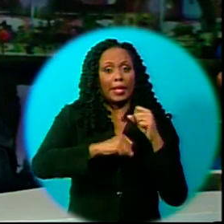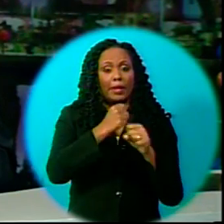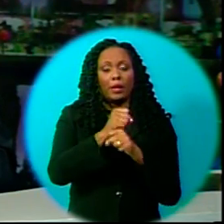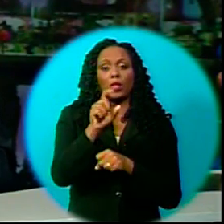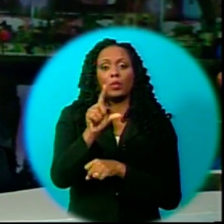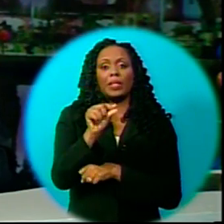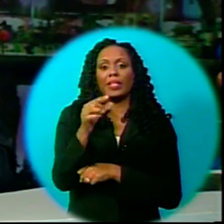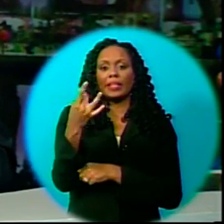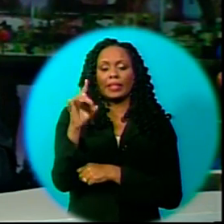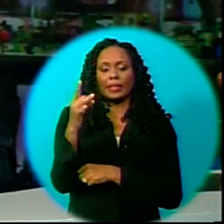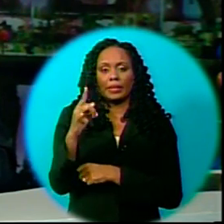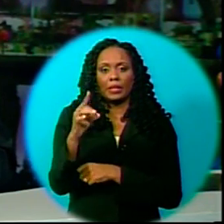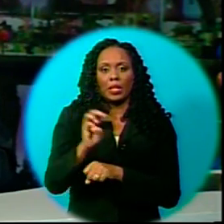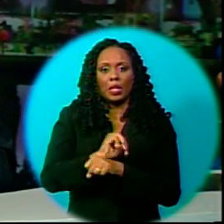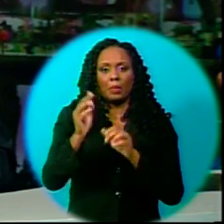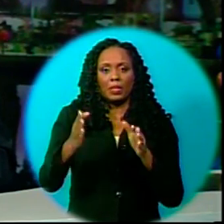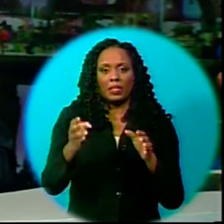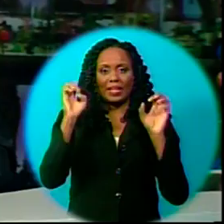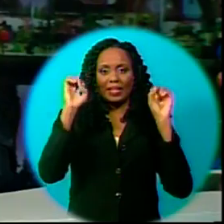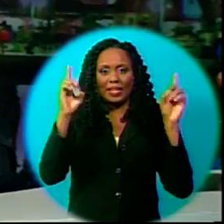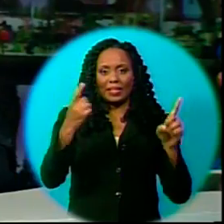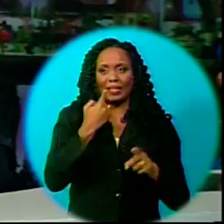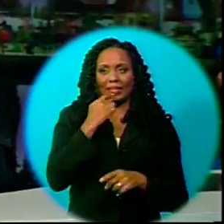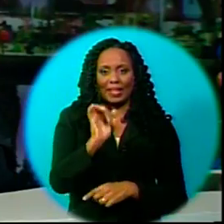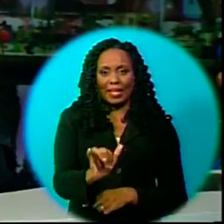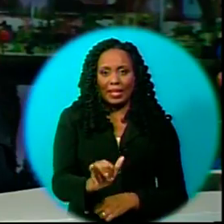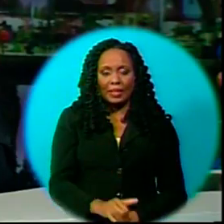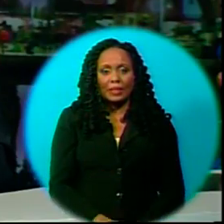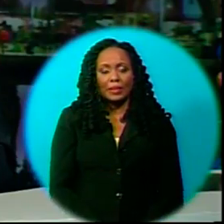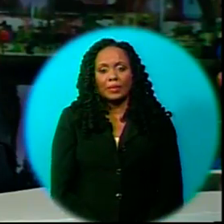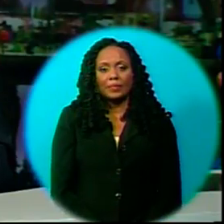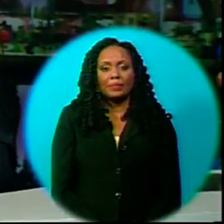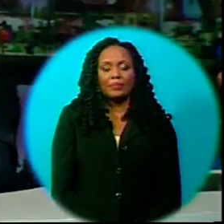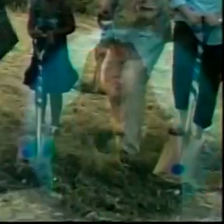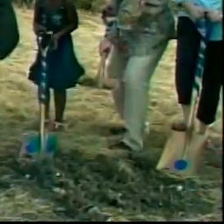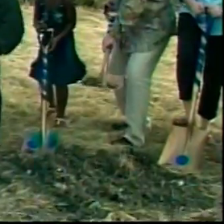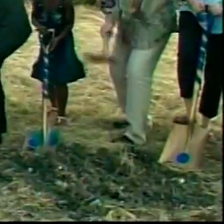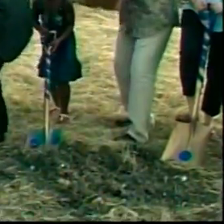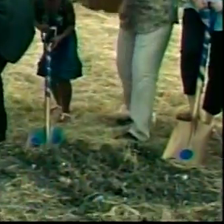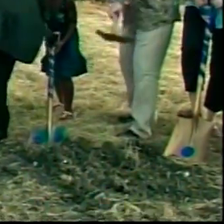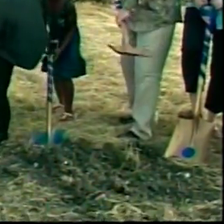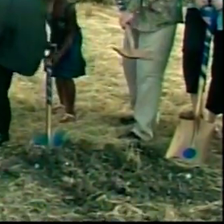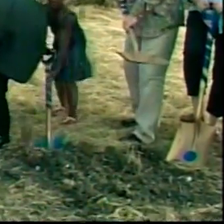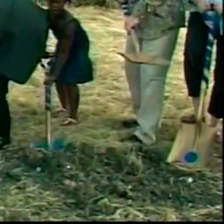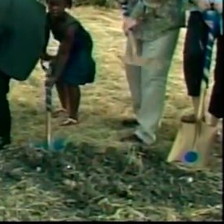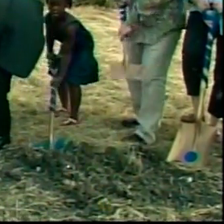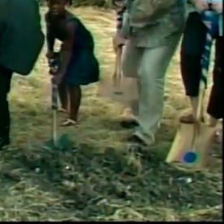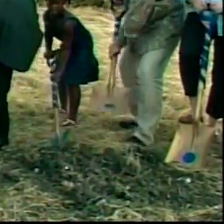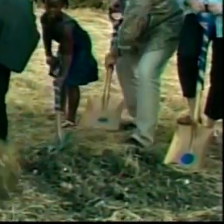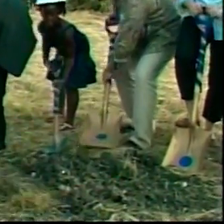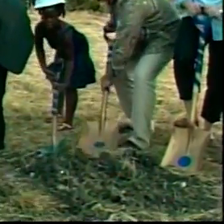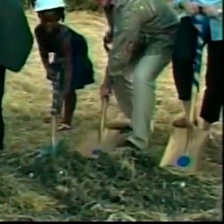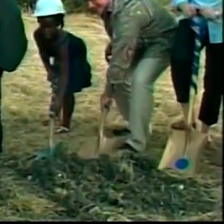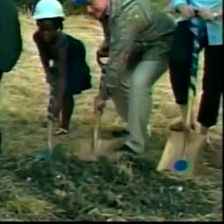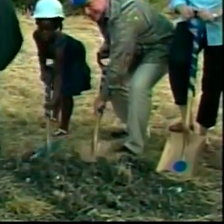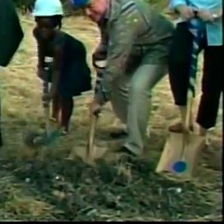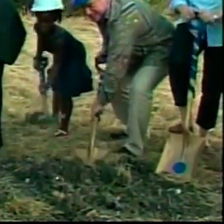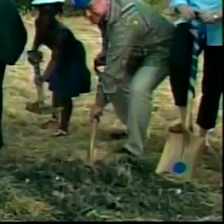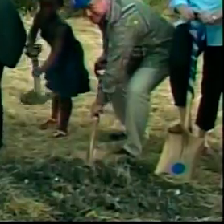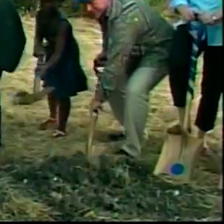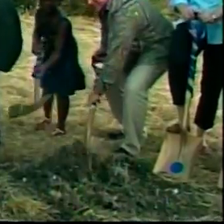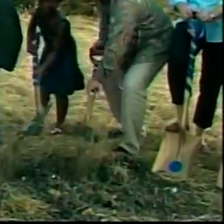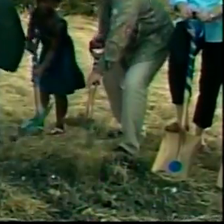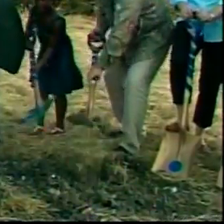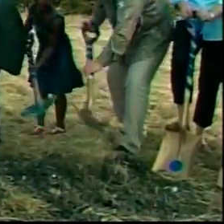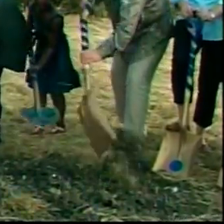2018. This assurance from Minister of Education, Ronald Jones. He says the two-year delay is due largely to economic challenges and